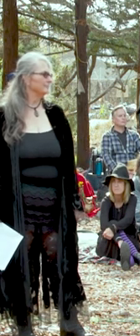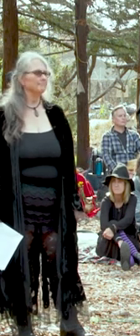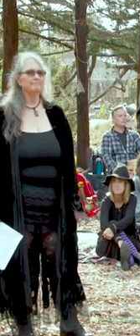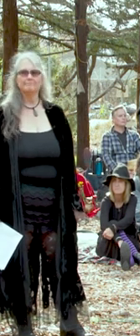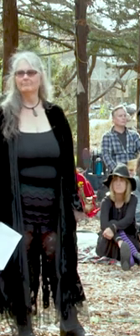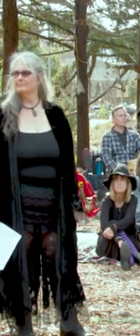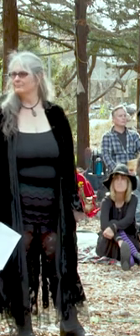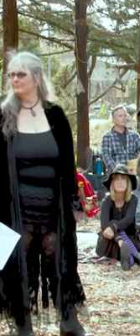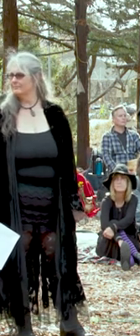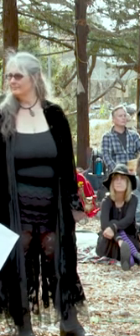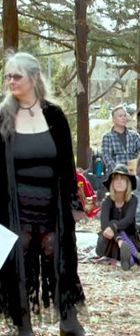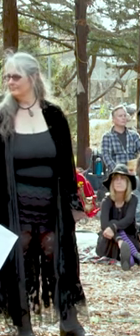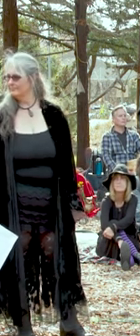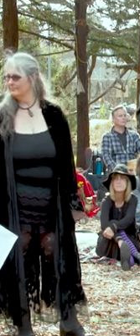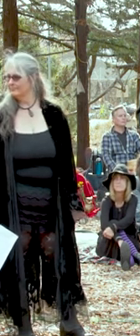Artemis Flegming,